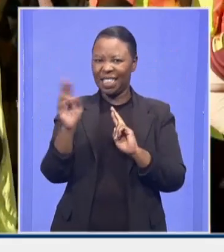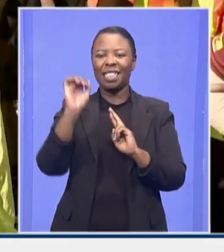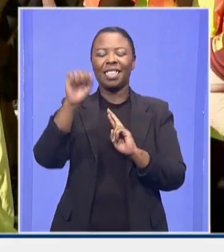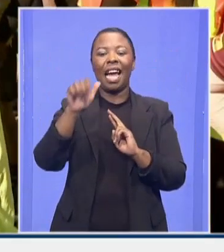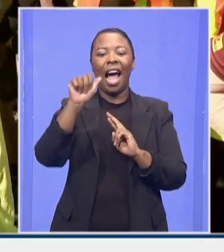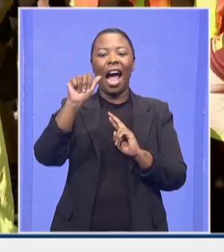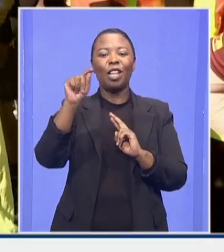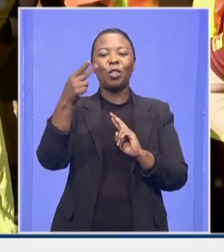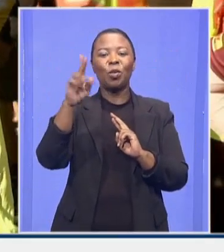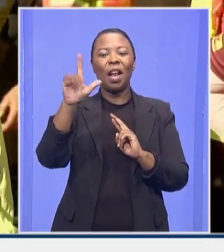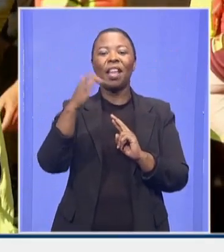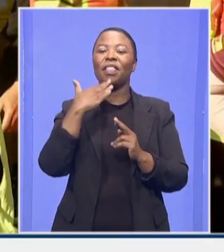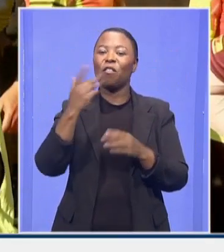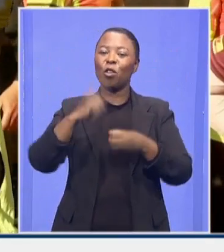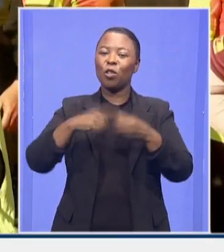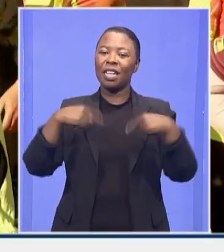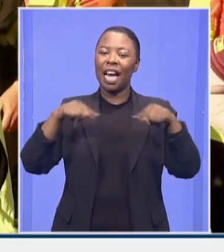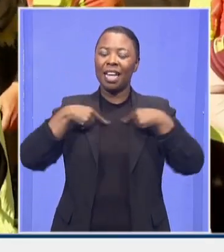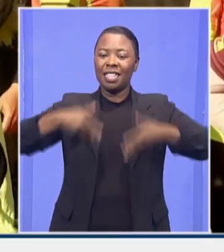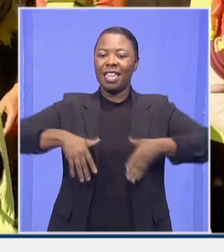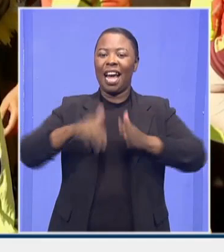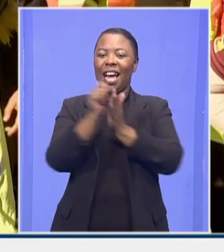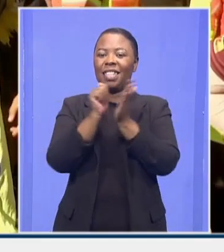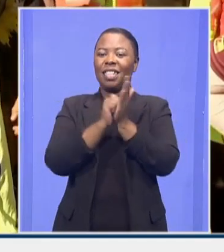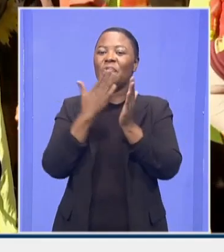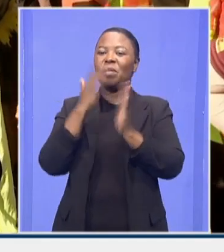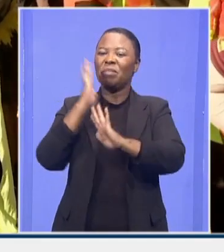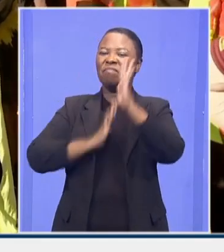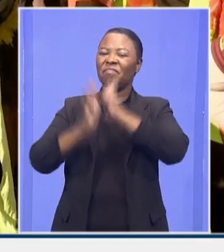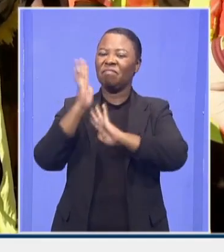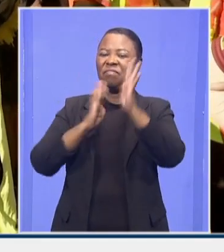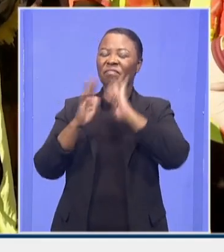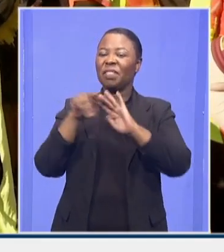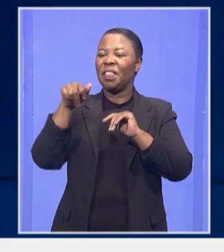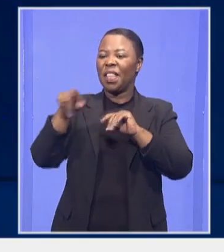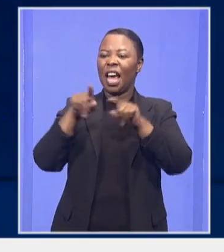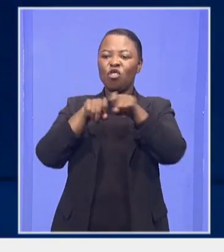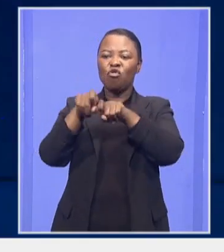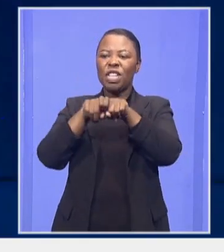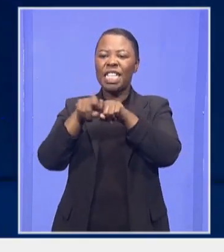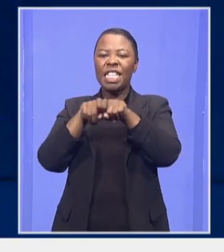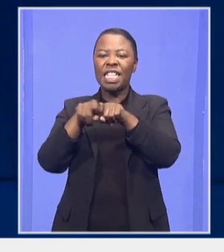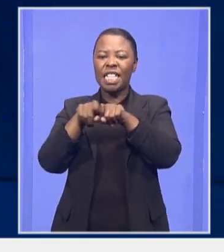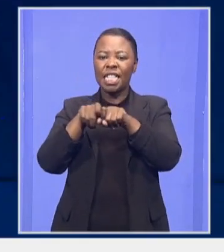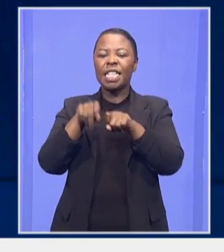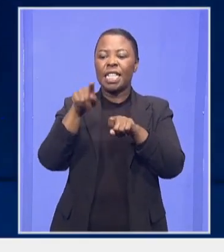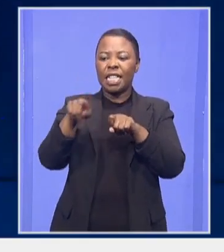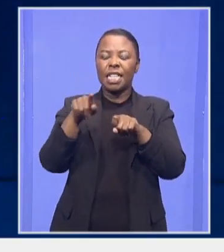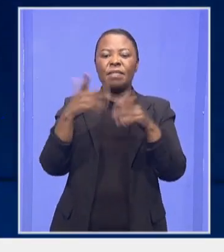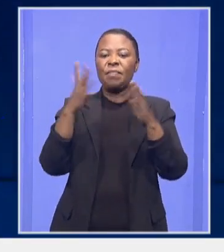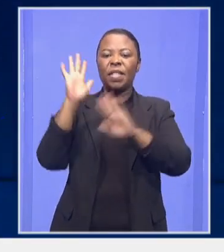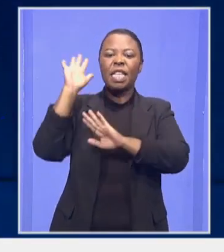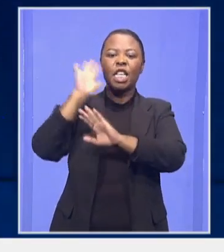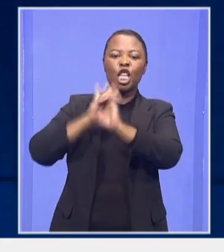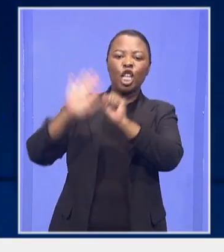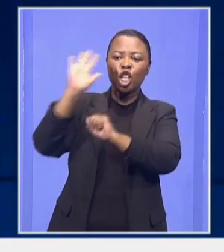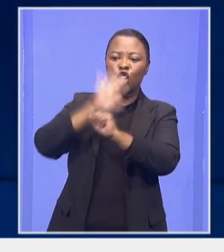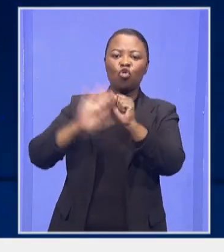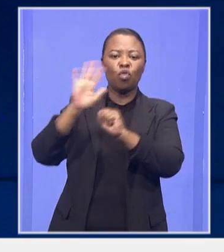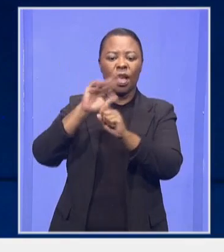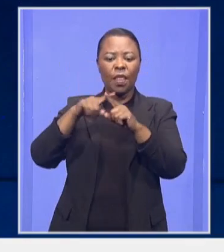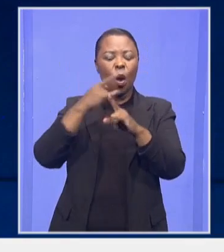you so much for joining us on the agenda. Talk us through about the race and a little bit about its history and also the